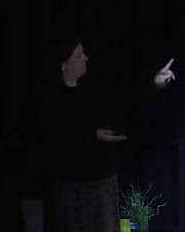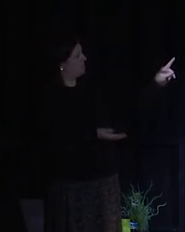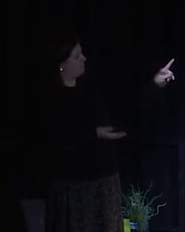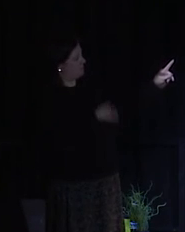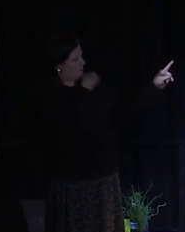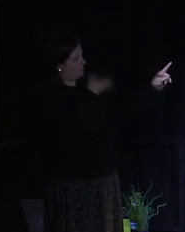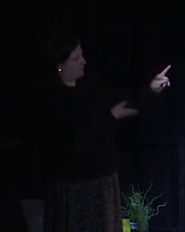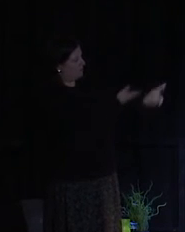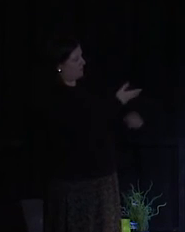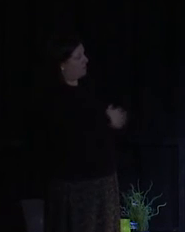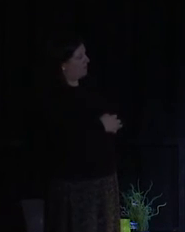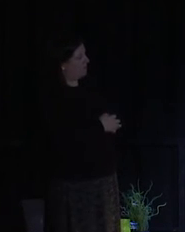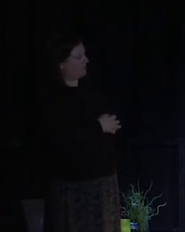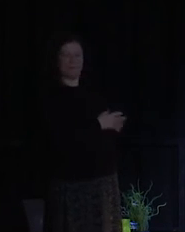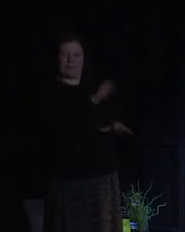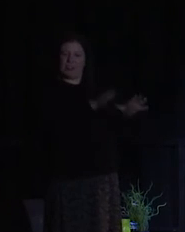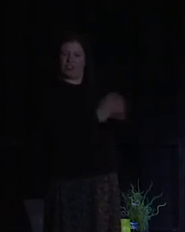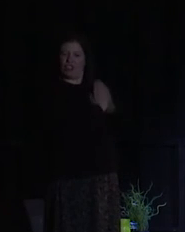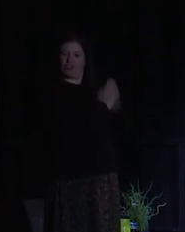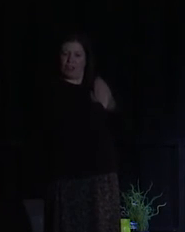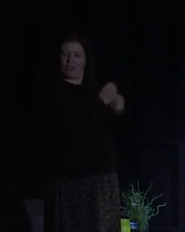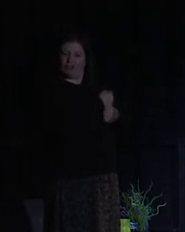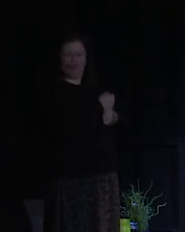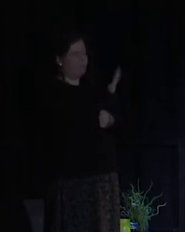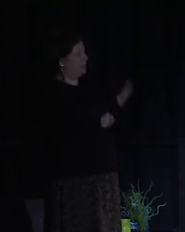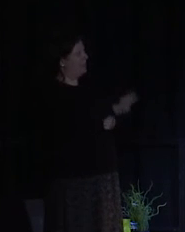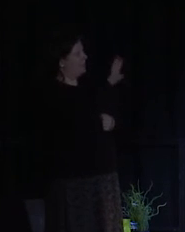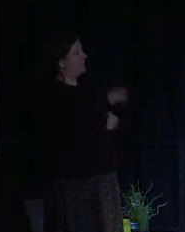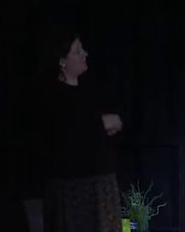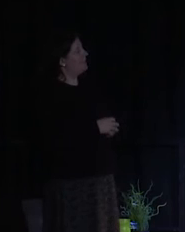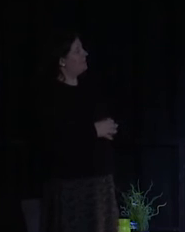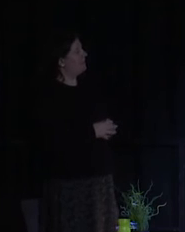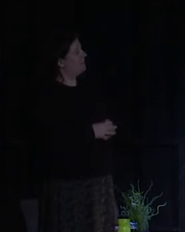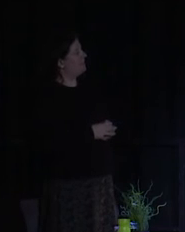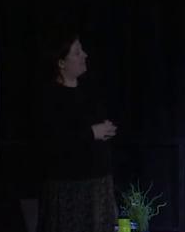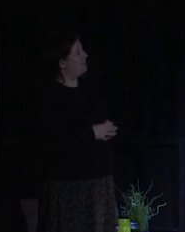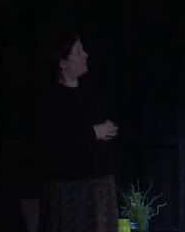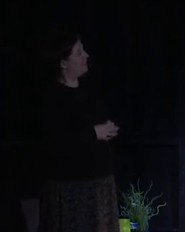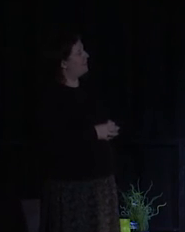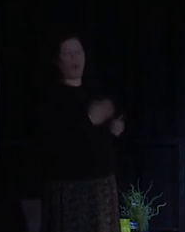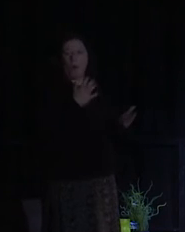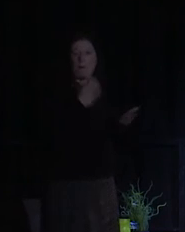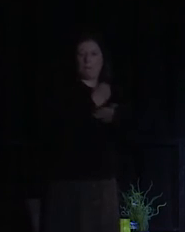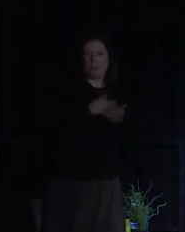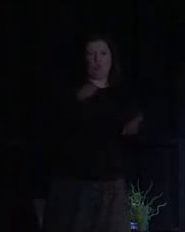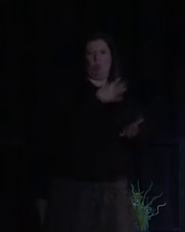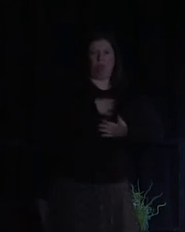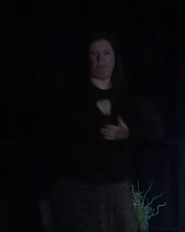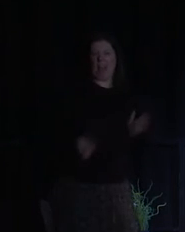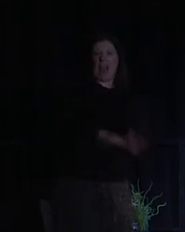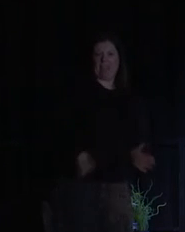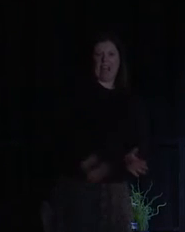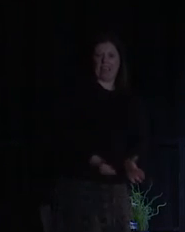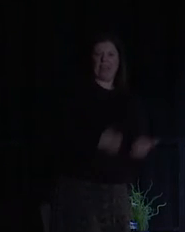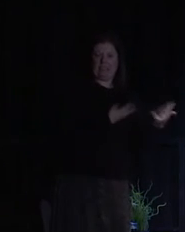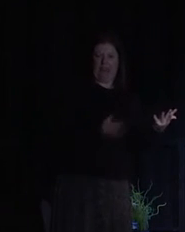the, again, quite a religious image. That's fantastic. Now, I'm just getting, this is just me like trying to make sure everyone still loves me.